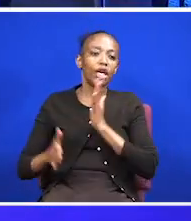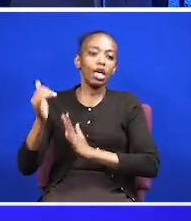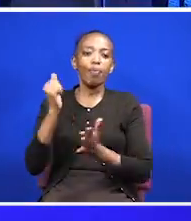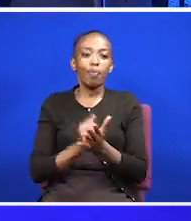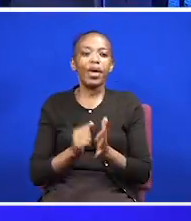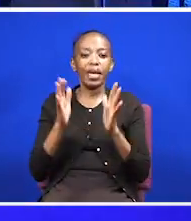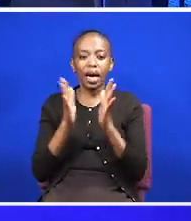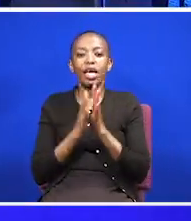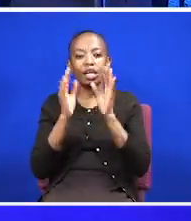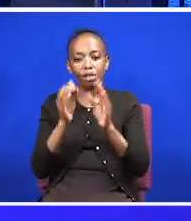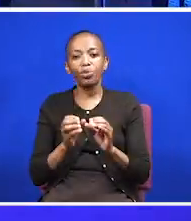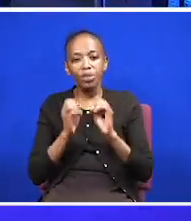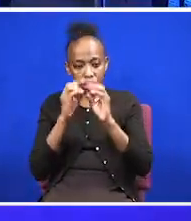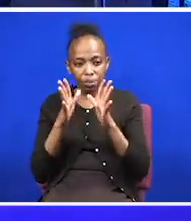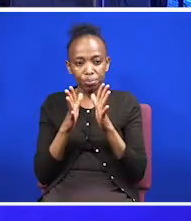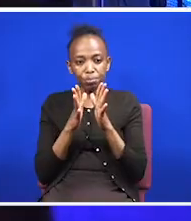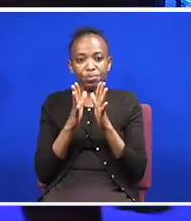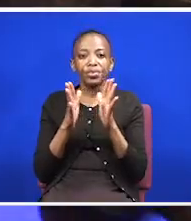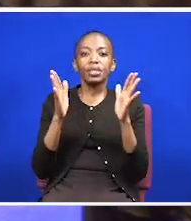Amen. Hallelujah.